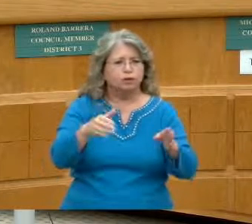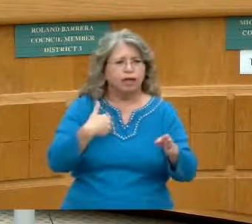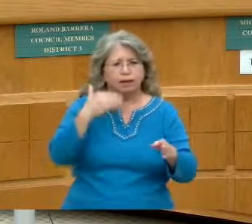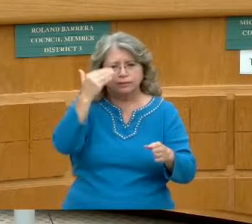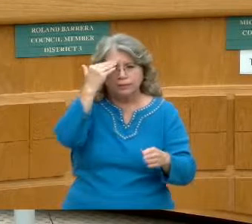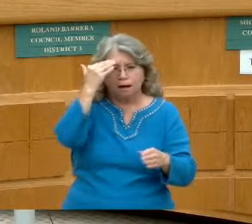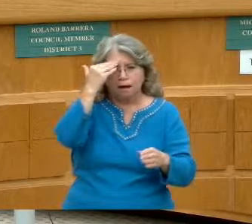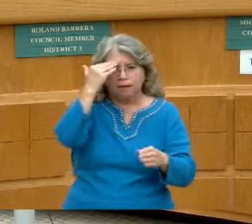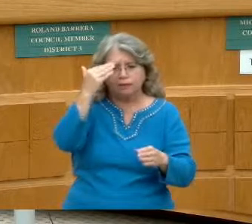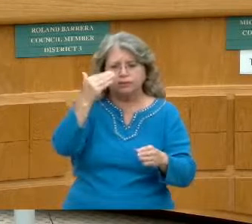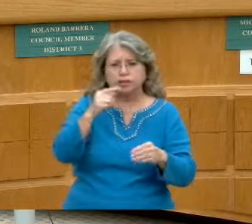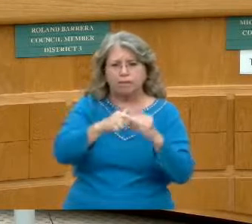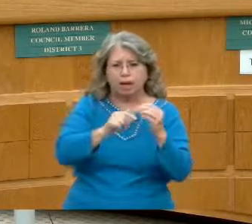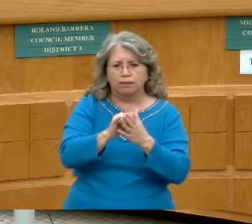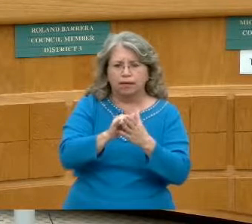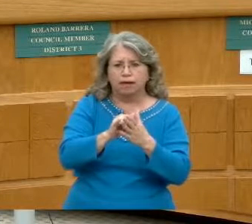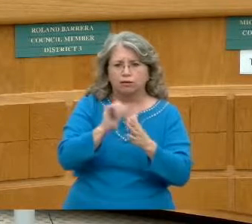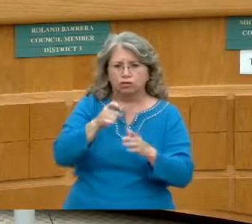incident should report it to